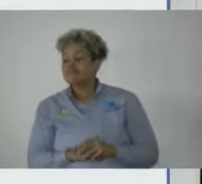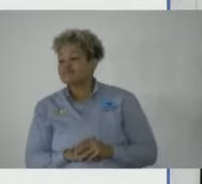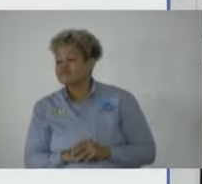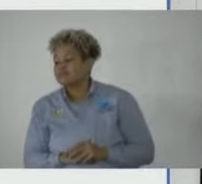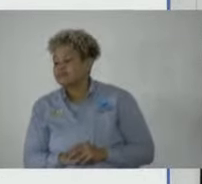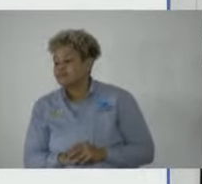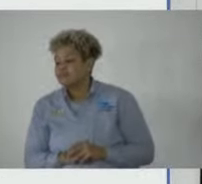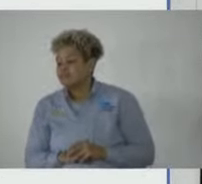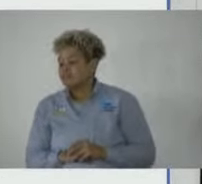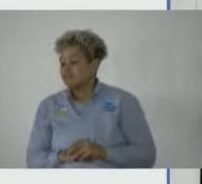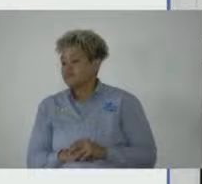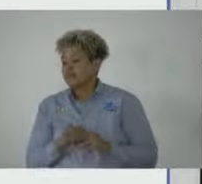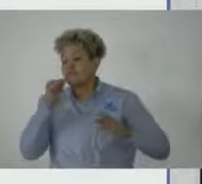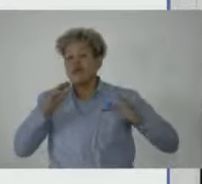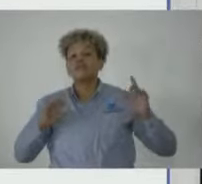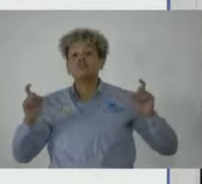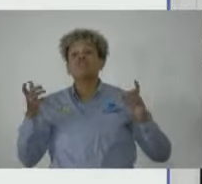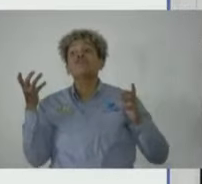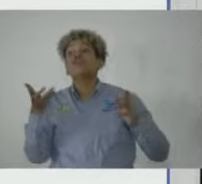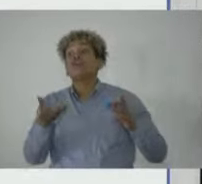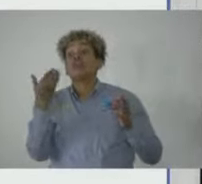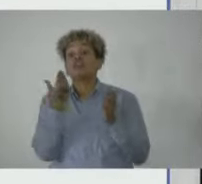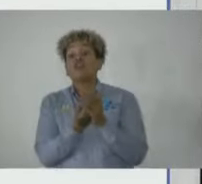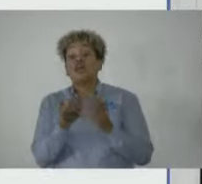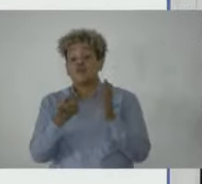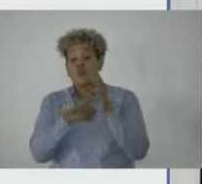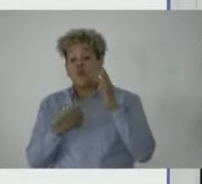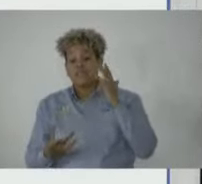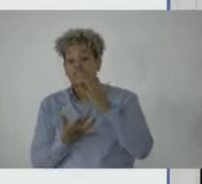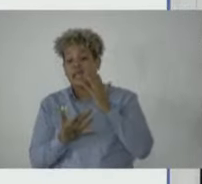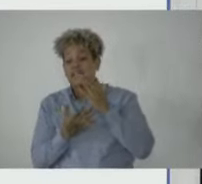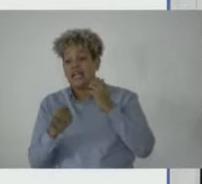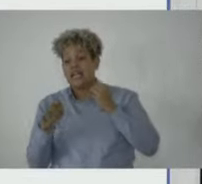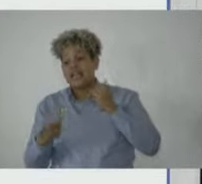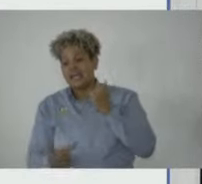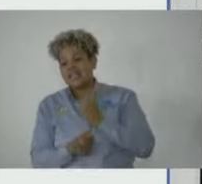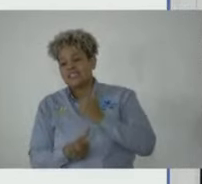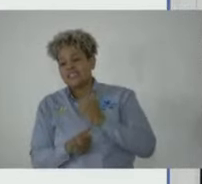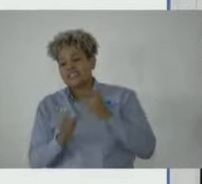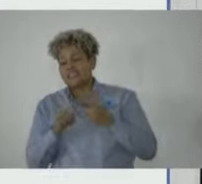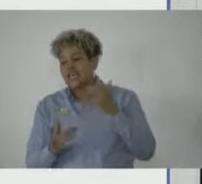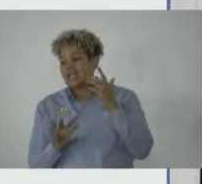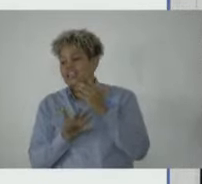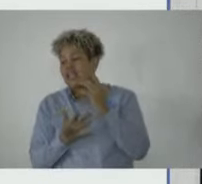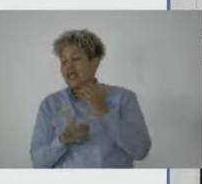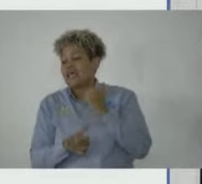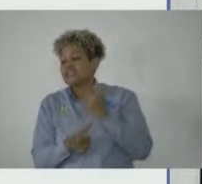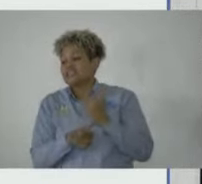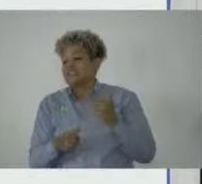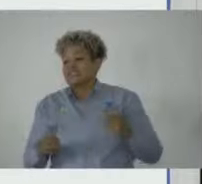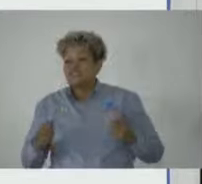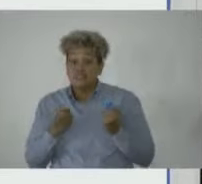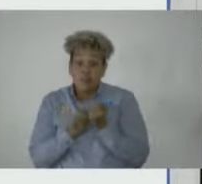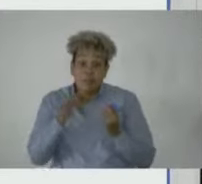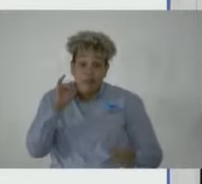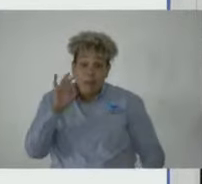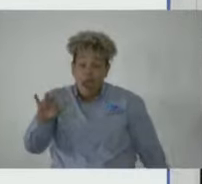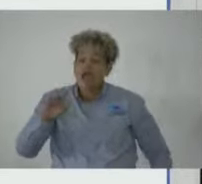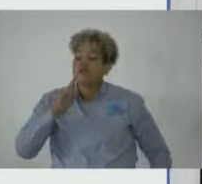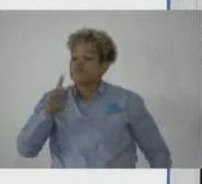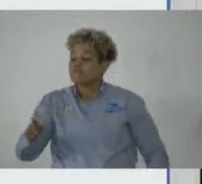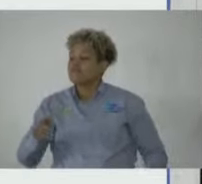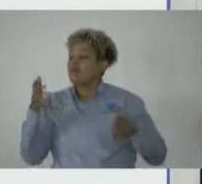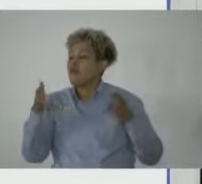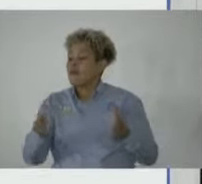Madam Speaker, to get there required technical assistance. A technical assistance mission from the IMF consisted of monetary